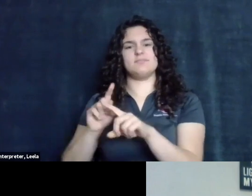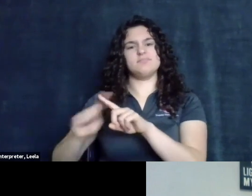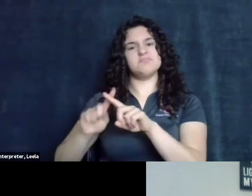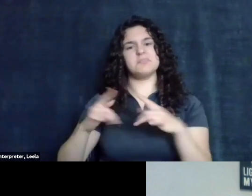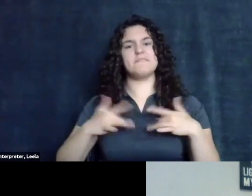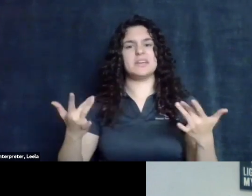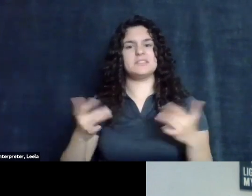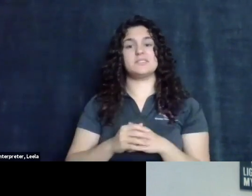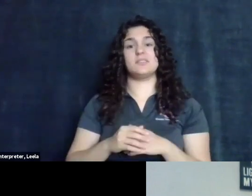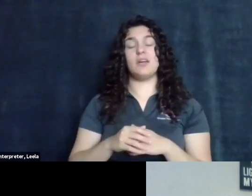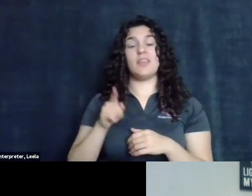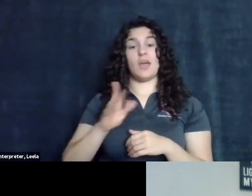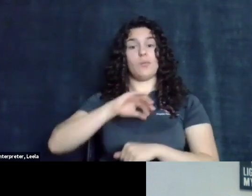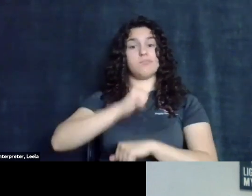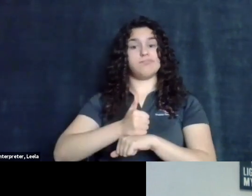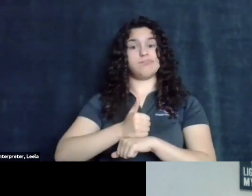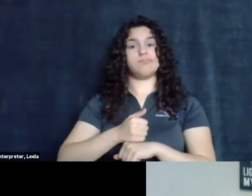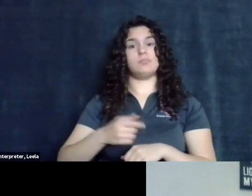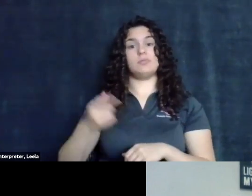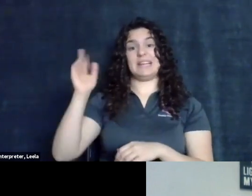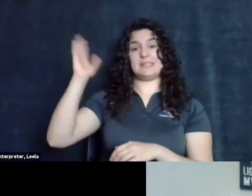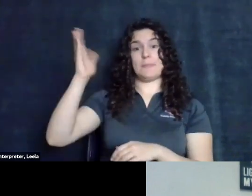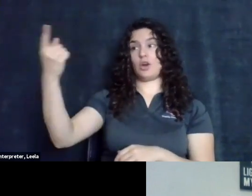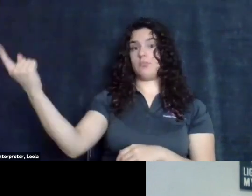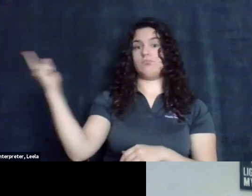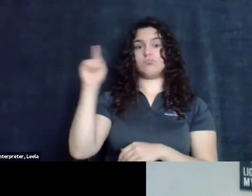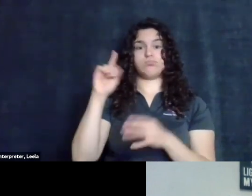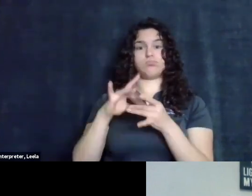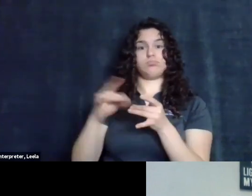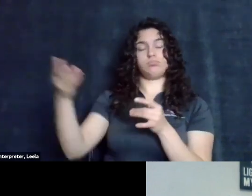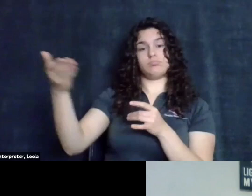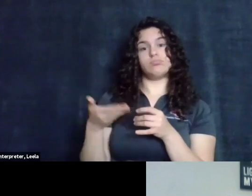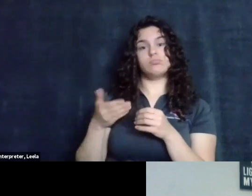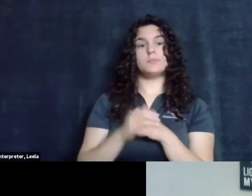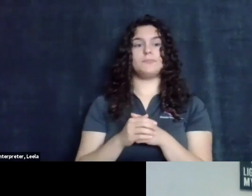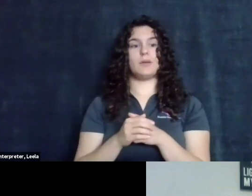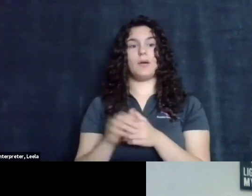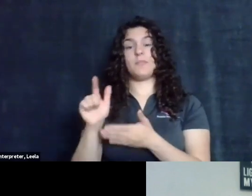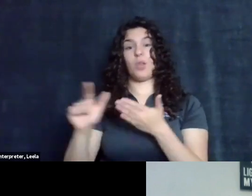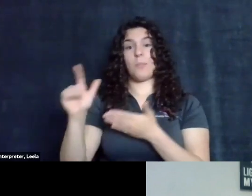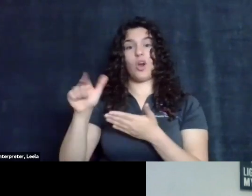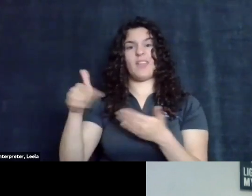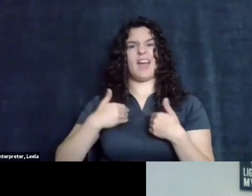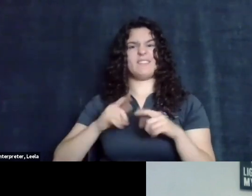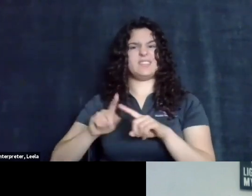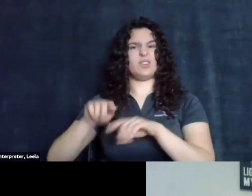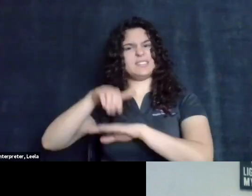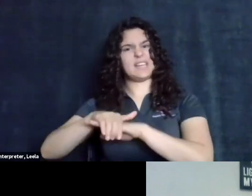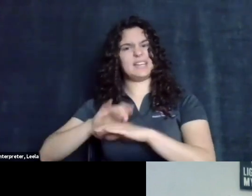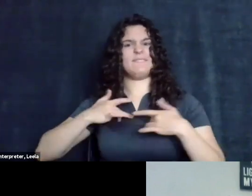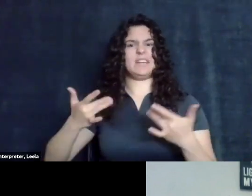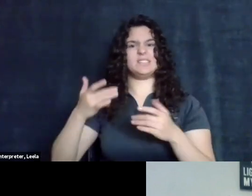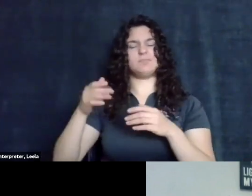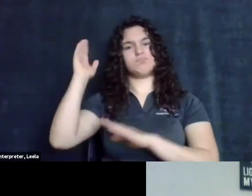invite speakers, often ex-marketing guys from our college. Also, they enter